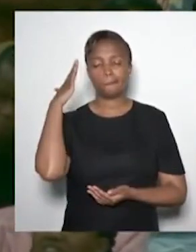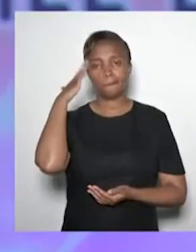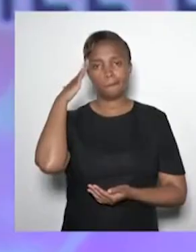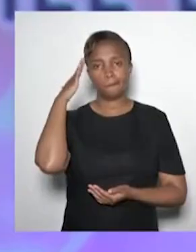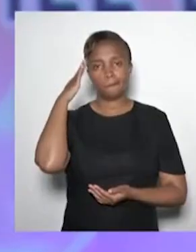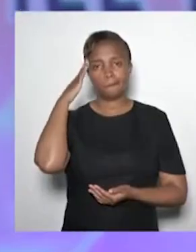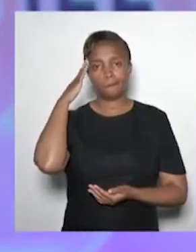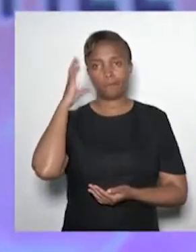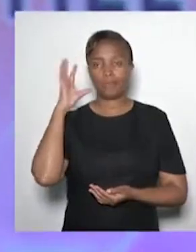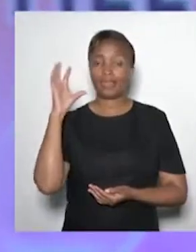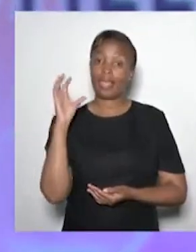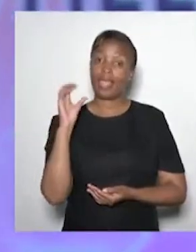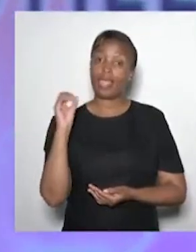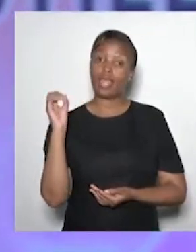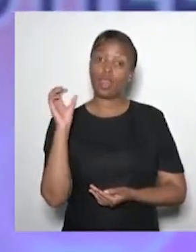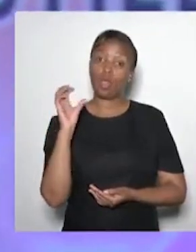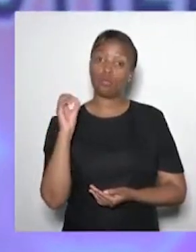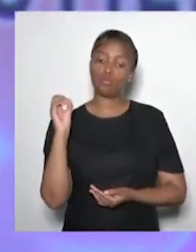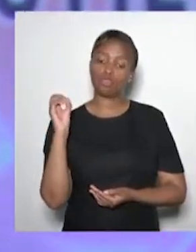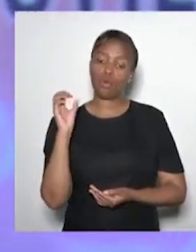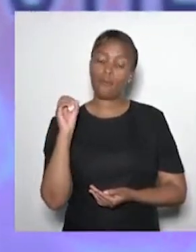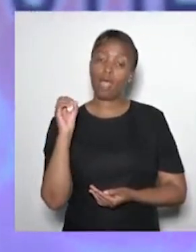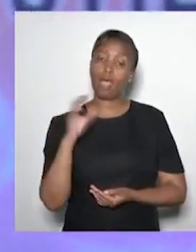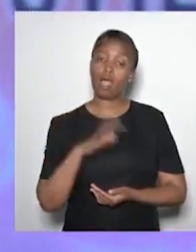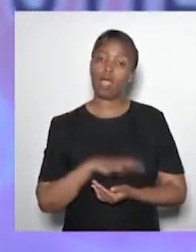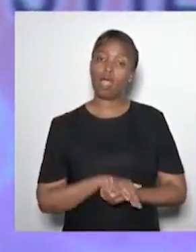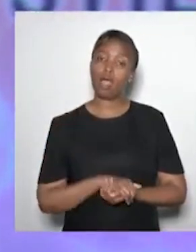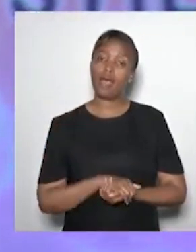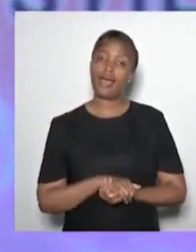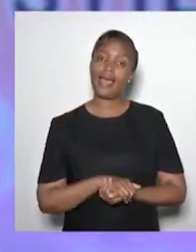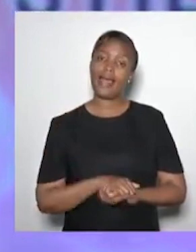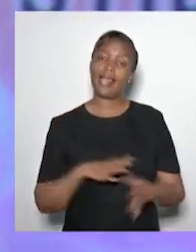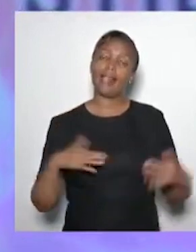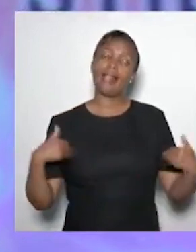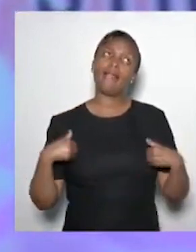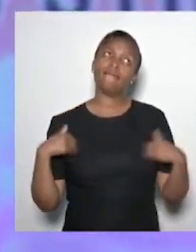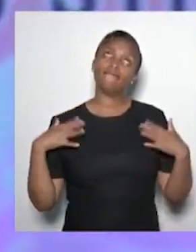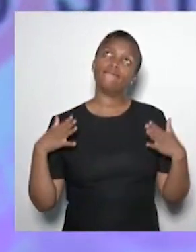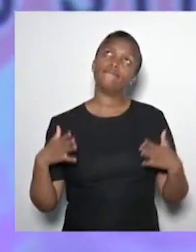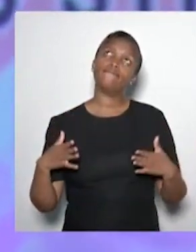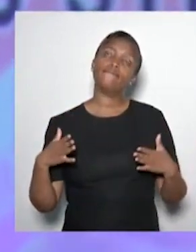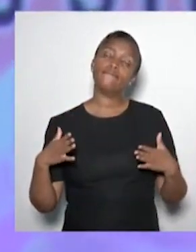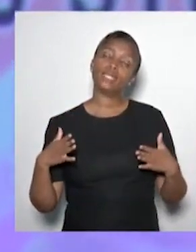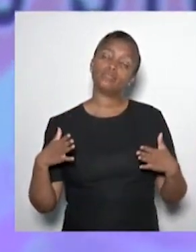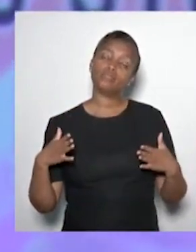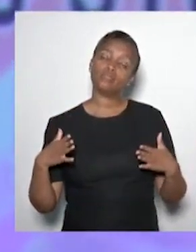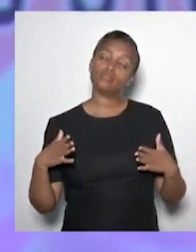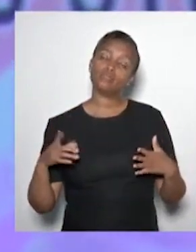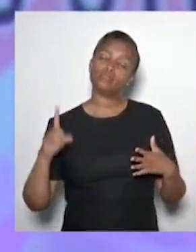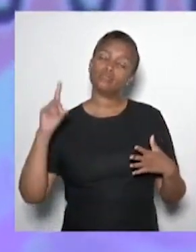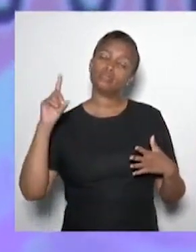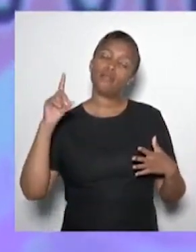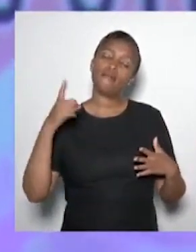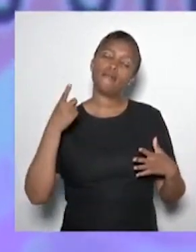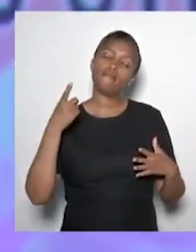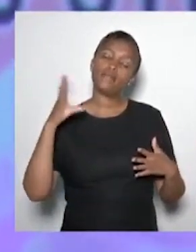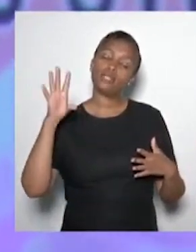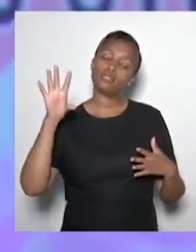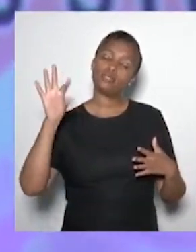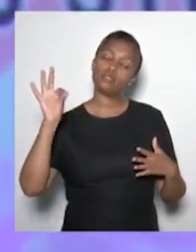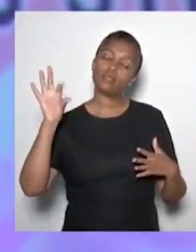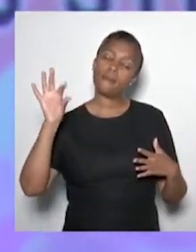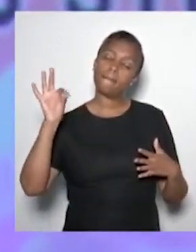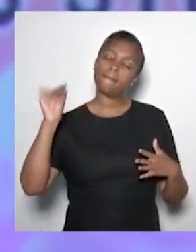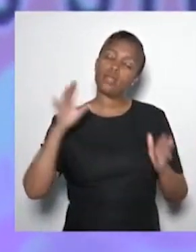in October, will be starting in the first Monday with our prayer for